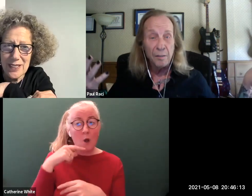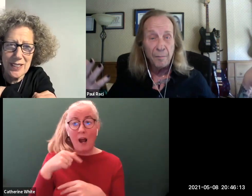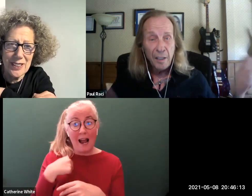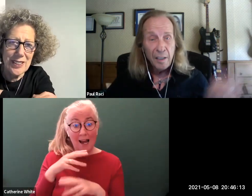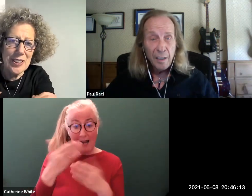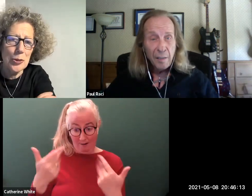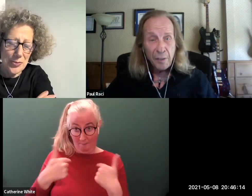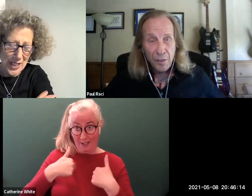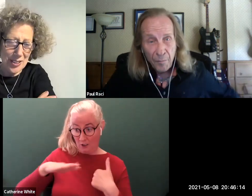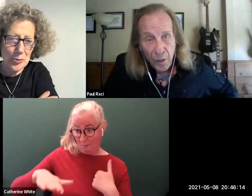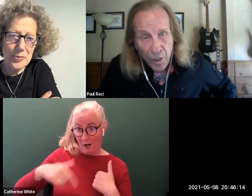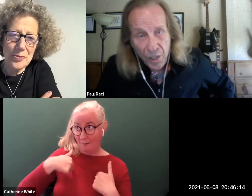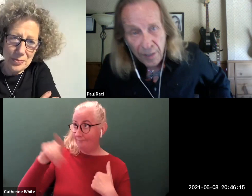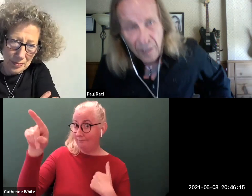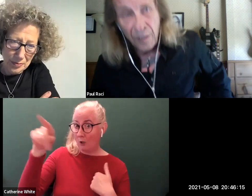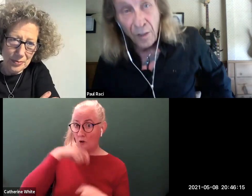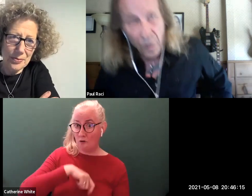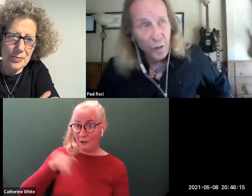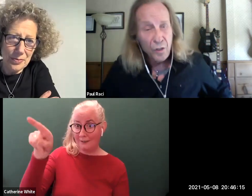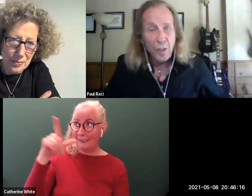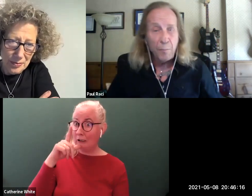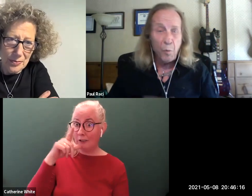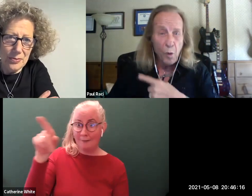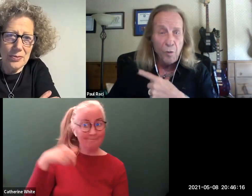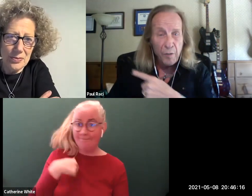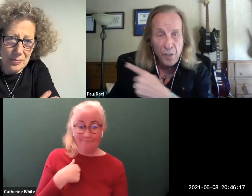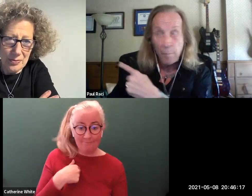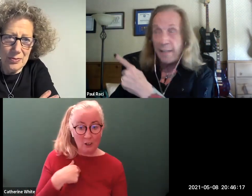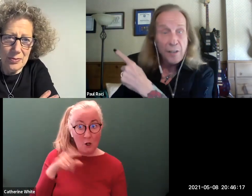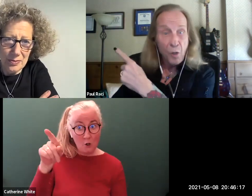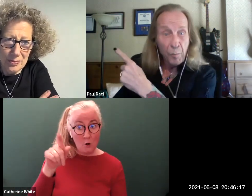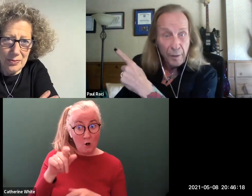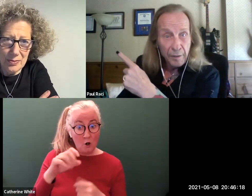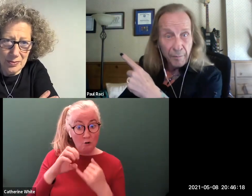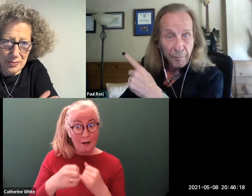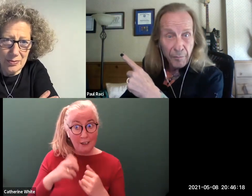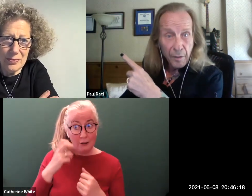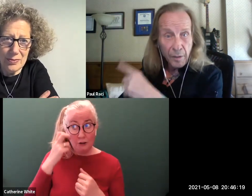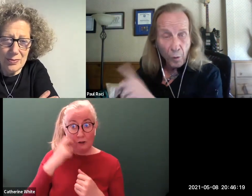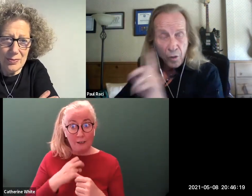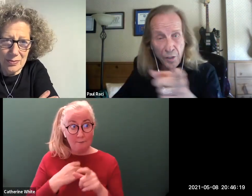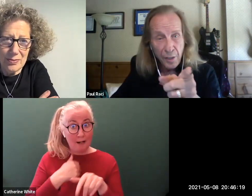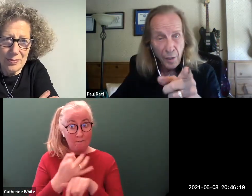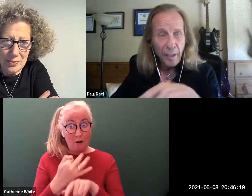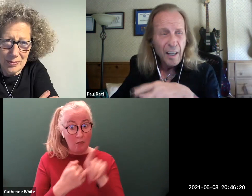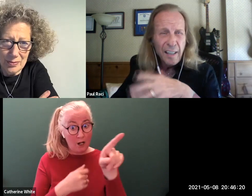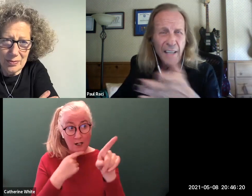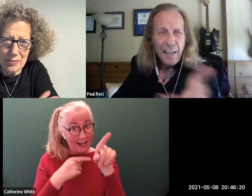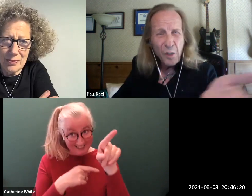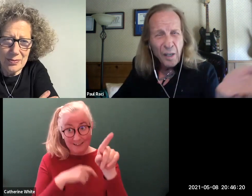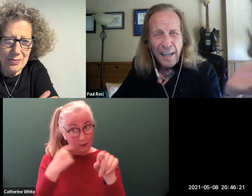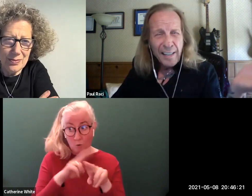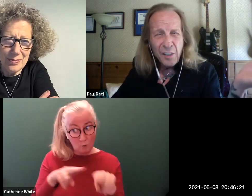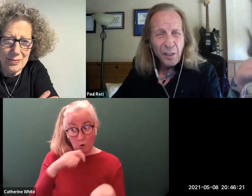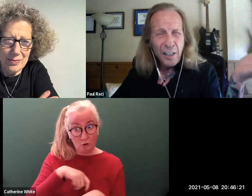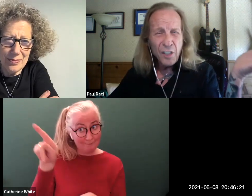now because you're a shit. You're trying to put one over on, just like my dad told me. Don't trust the hearing man.